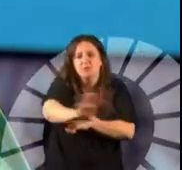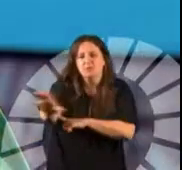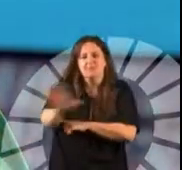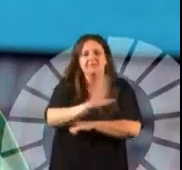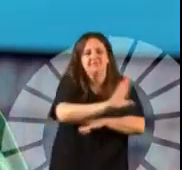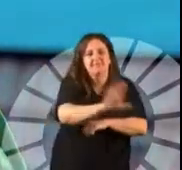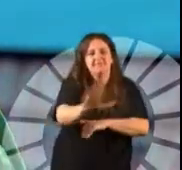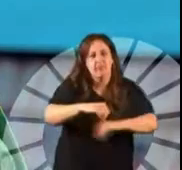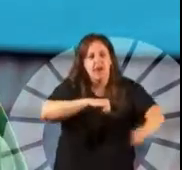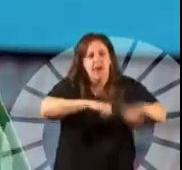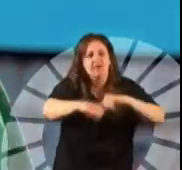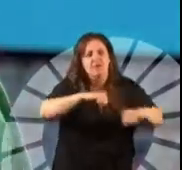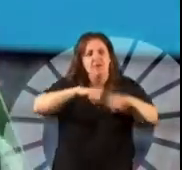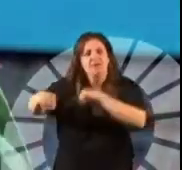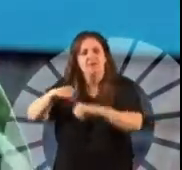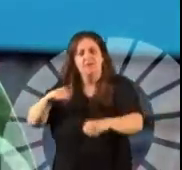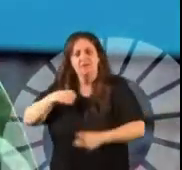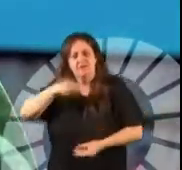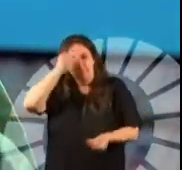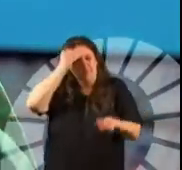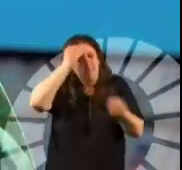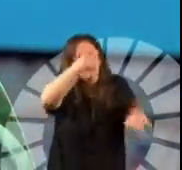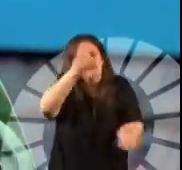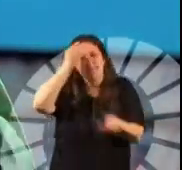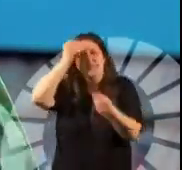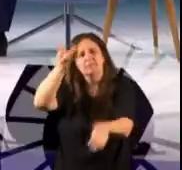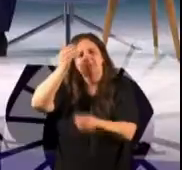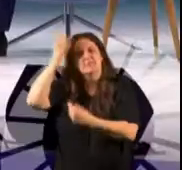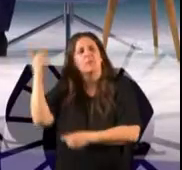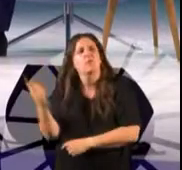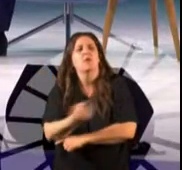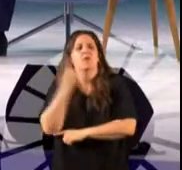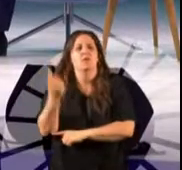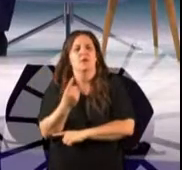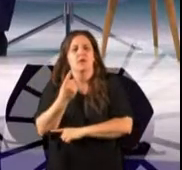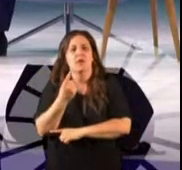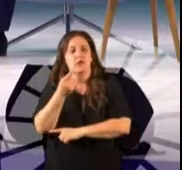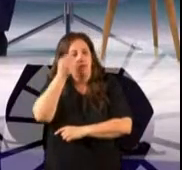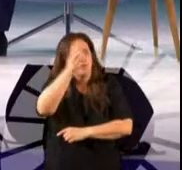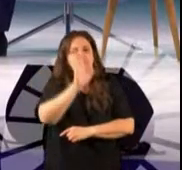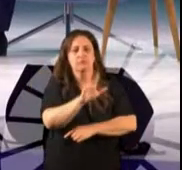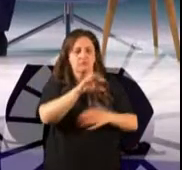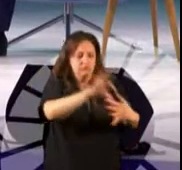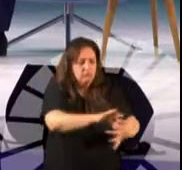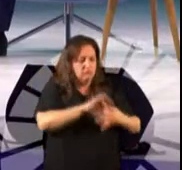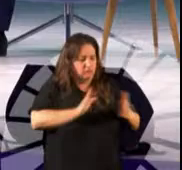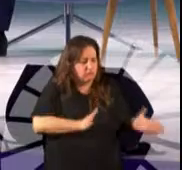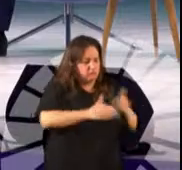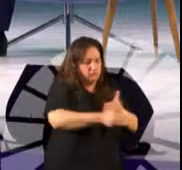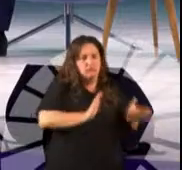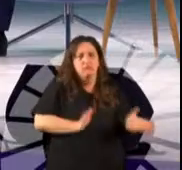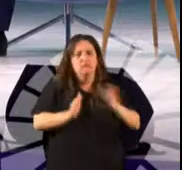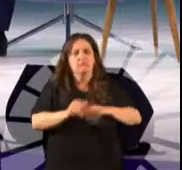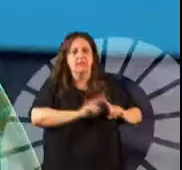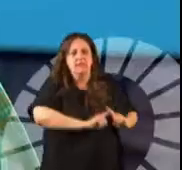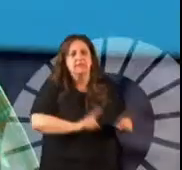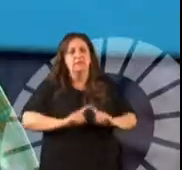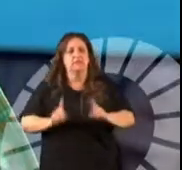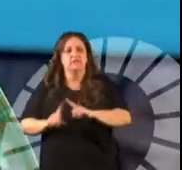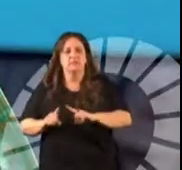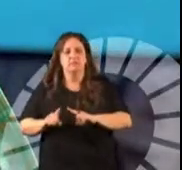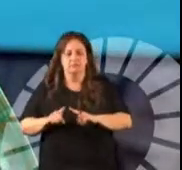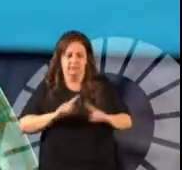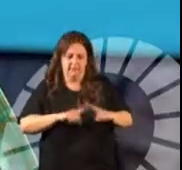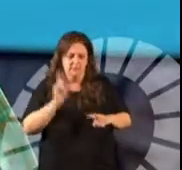implement in group. In the care system, we have organizations that will implement together. In